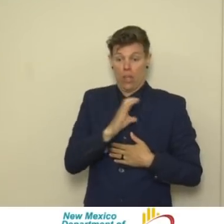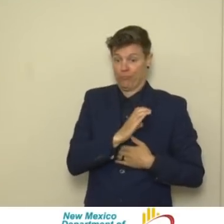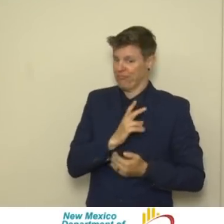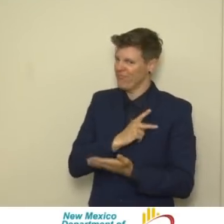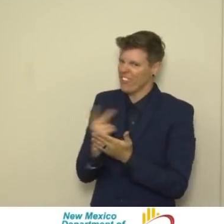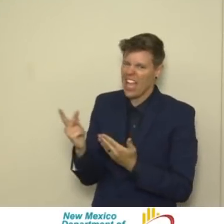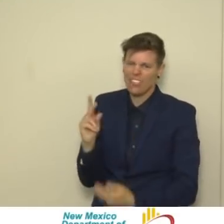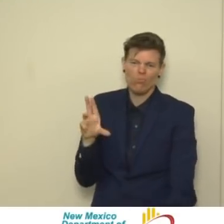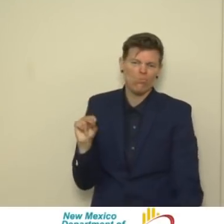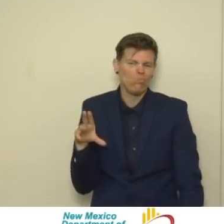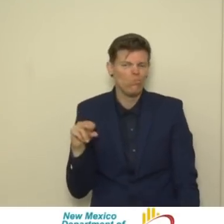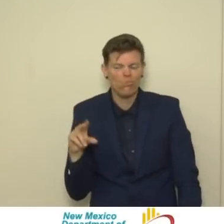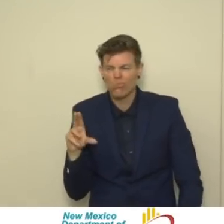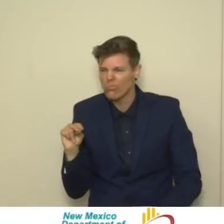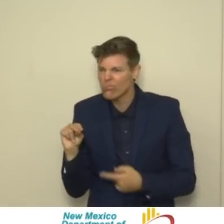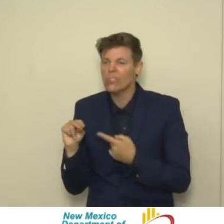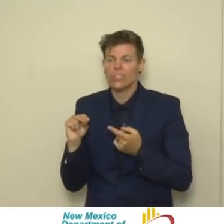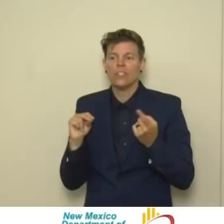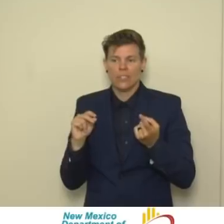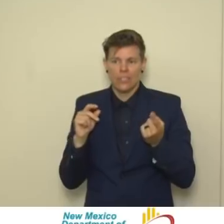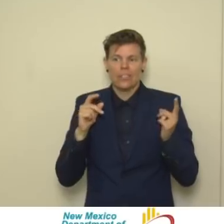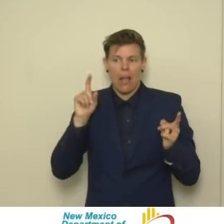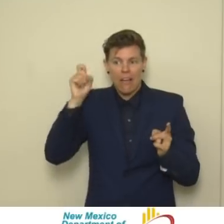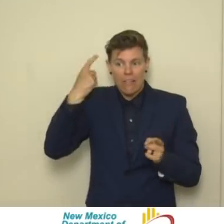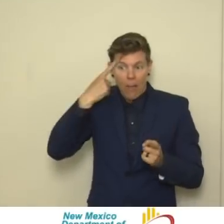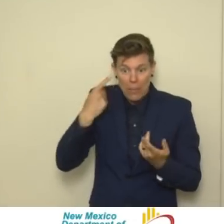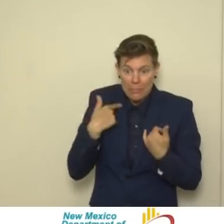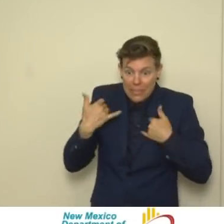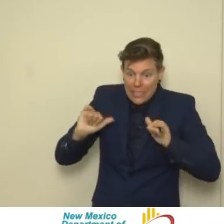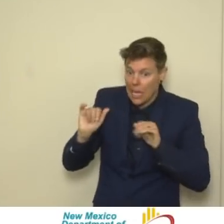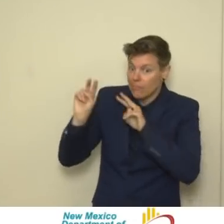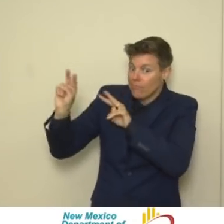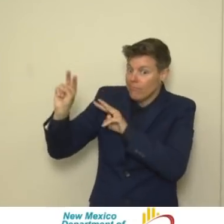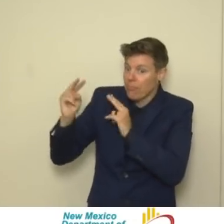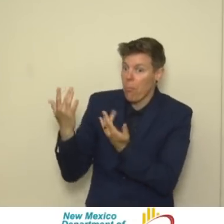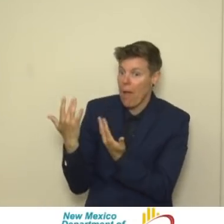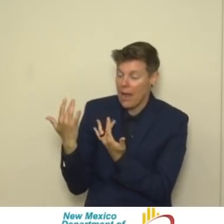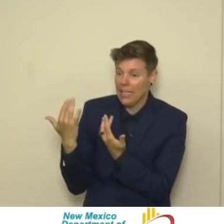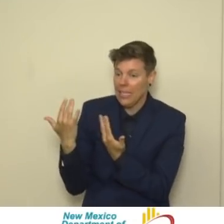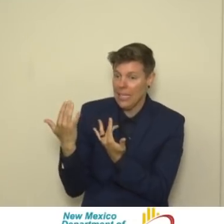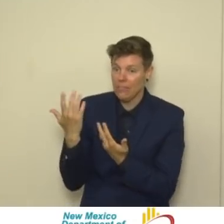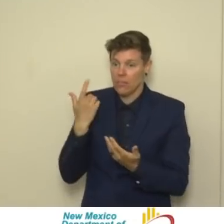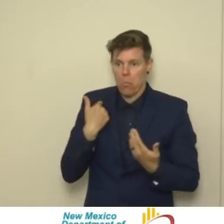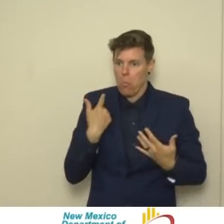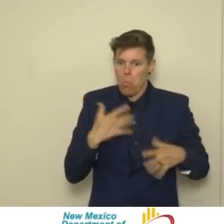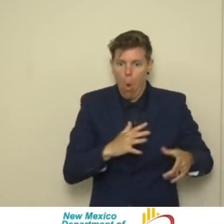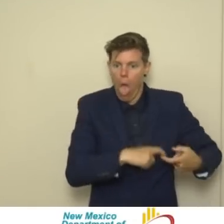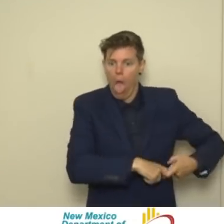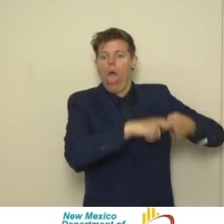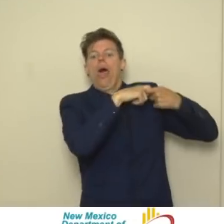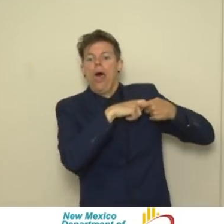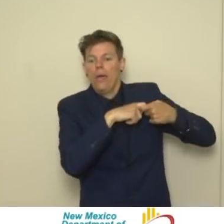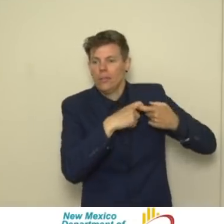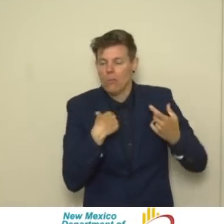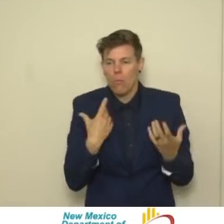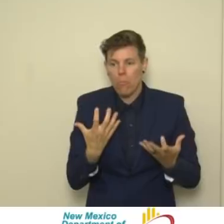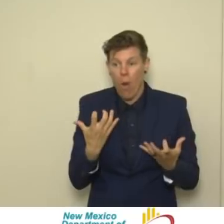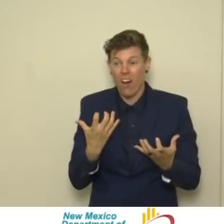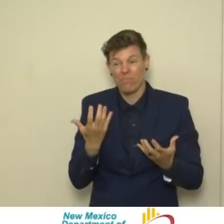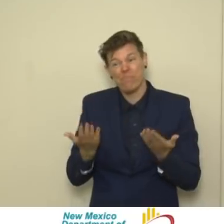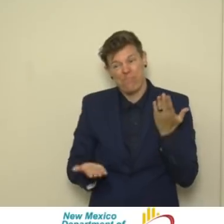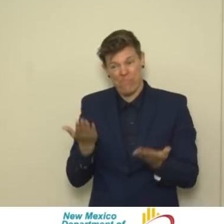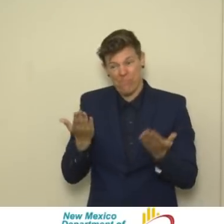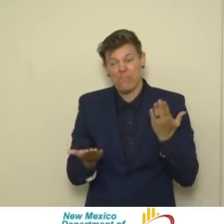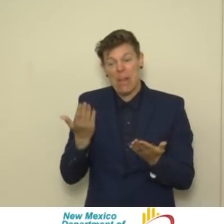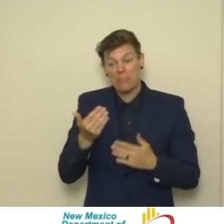we want them to do things faster so people don't see a gap, but there could be a gap in benefits starting that first week of August,